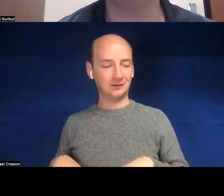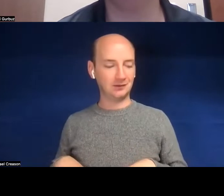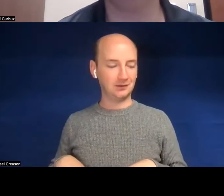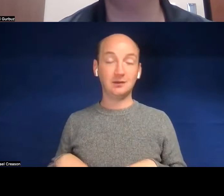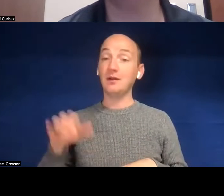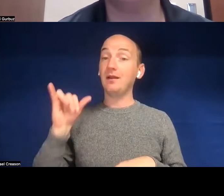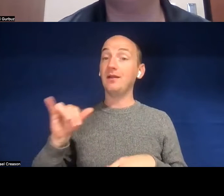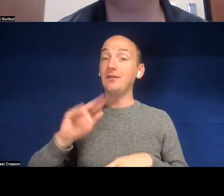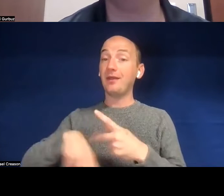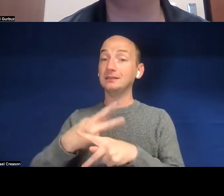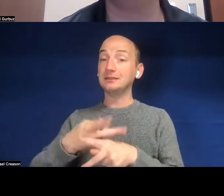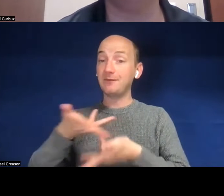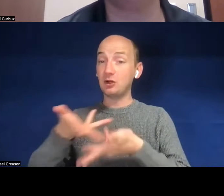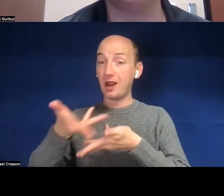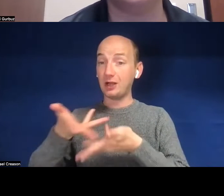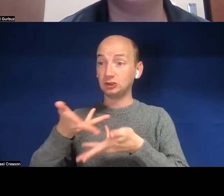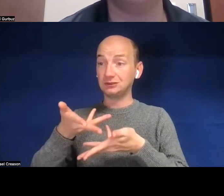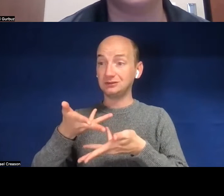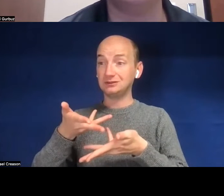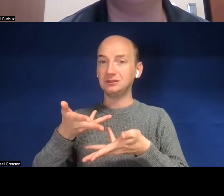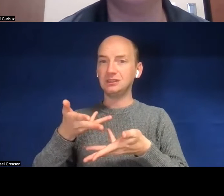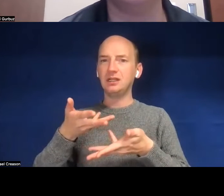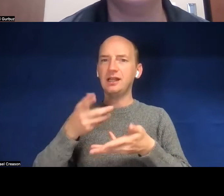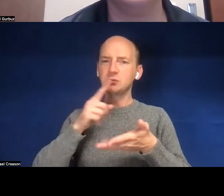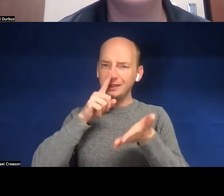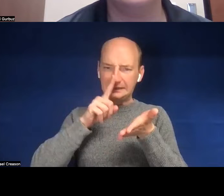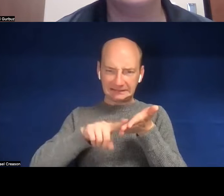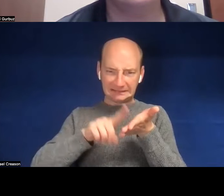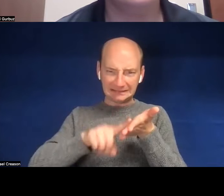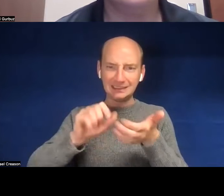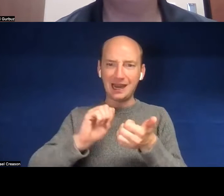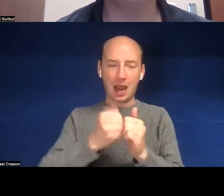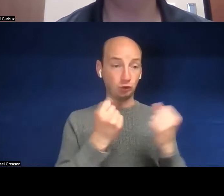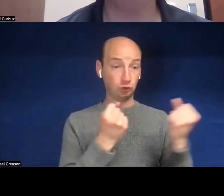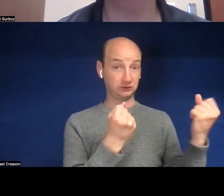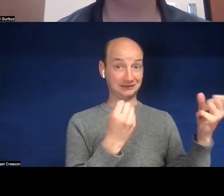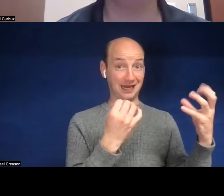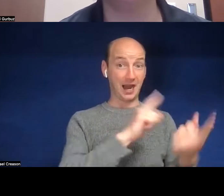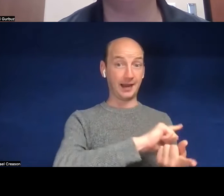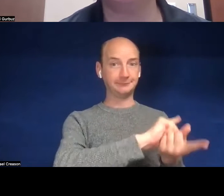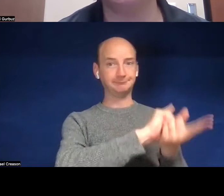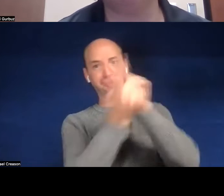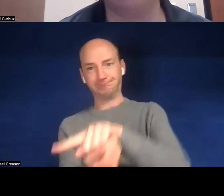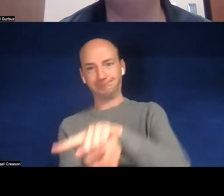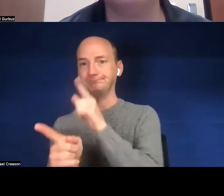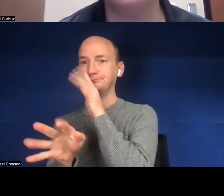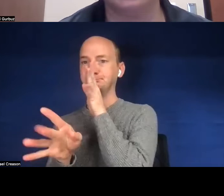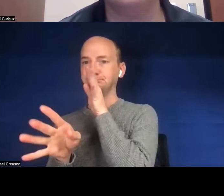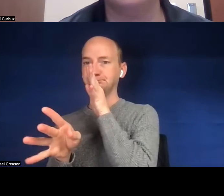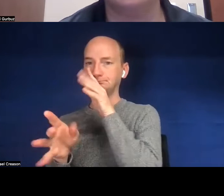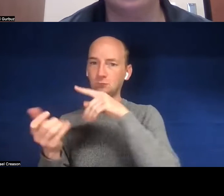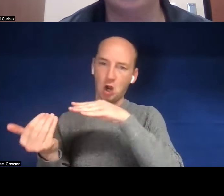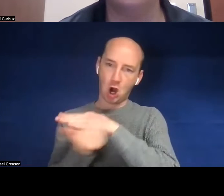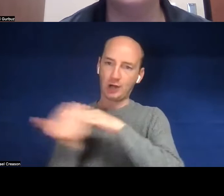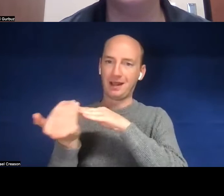research is mostly focused on how to do a complete translation of sign language. And that's a much more larger scale problem than